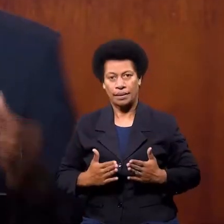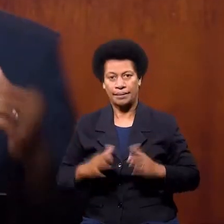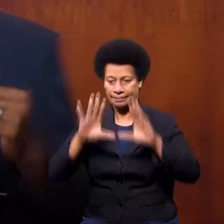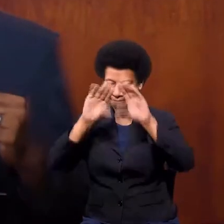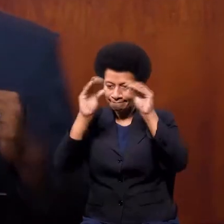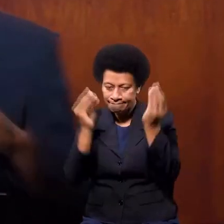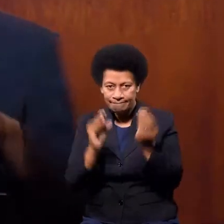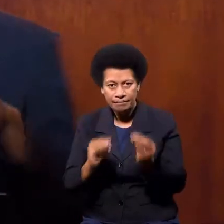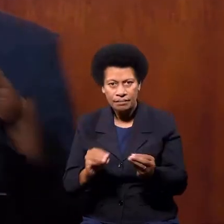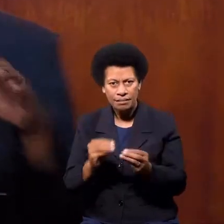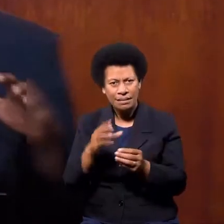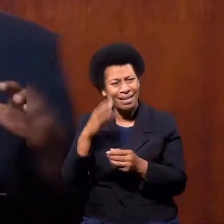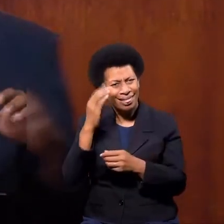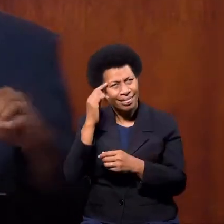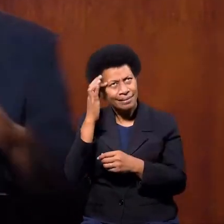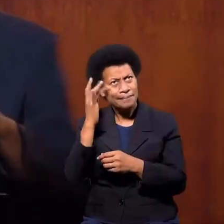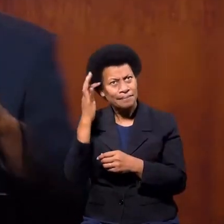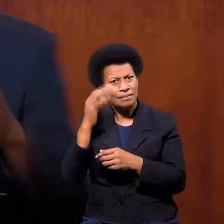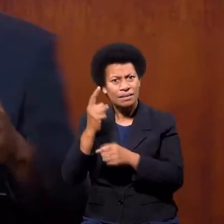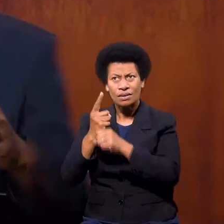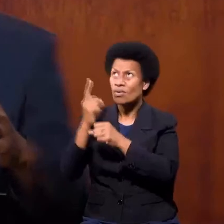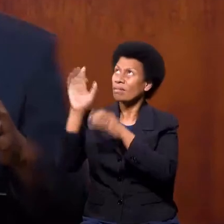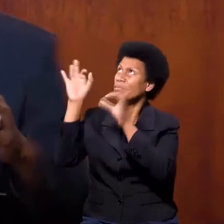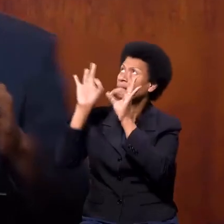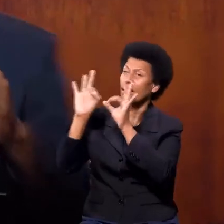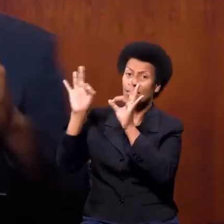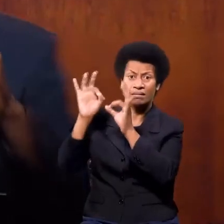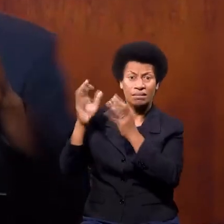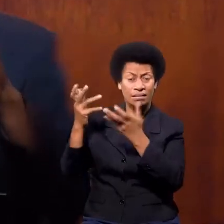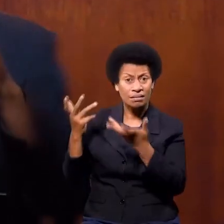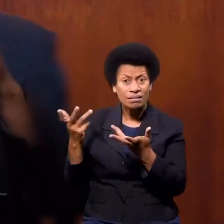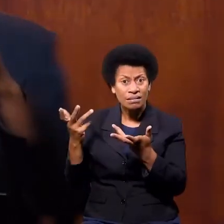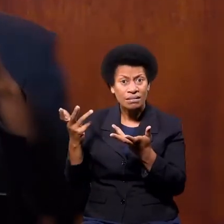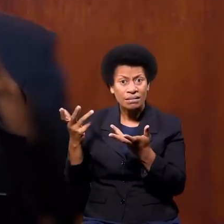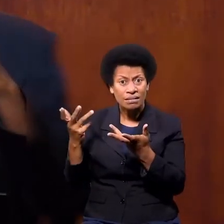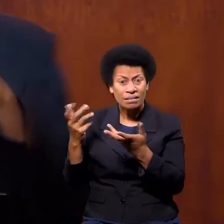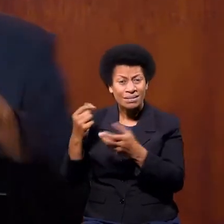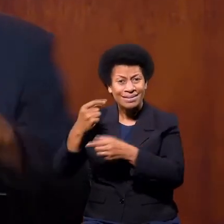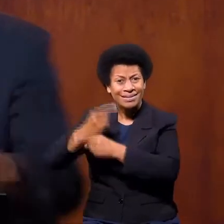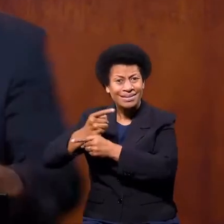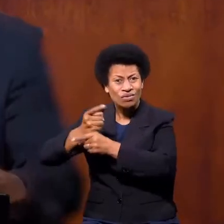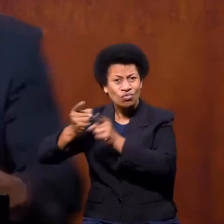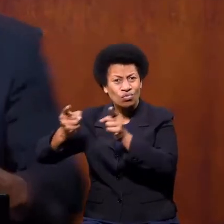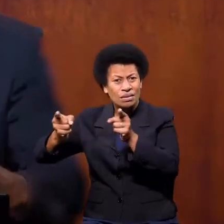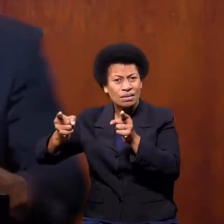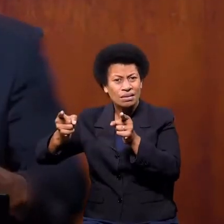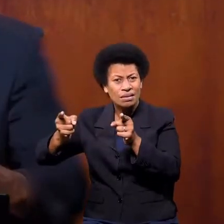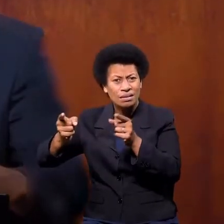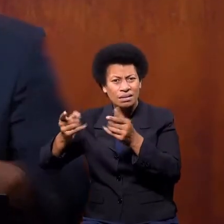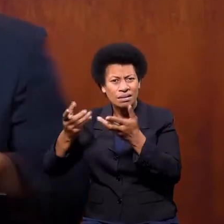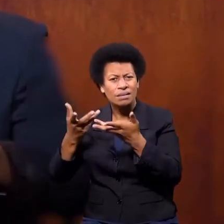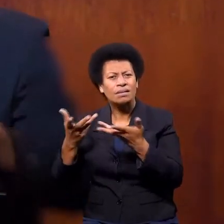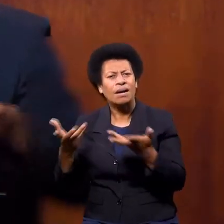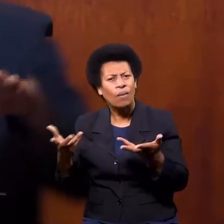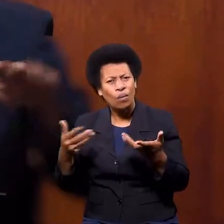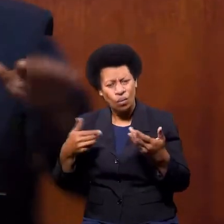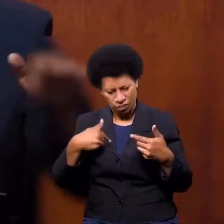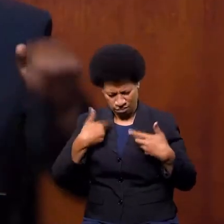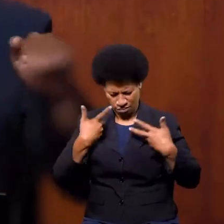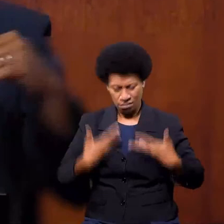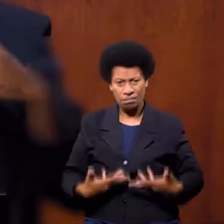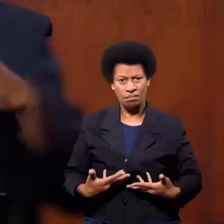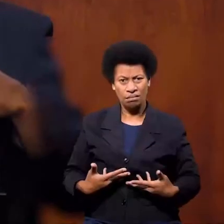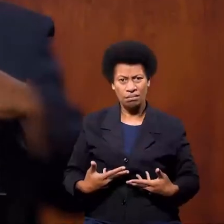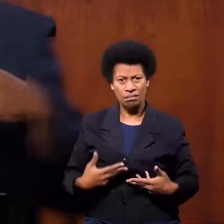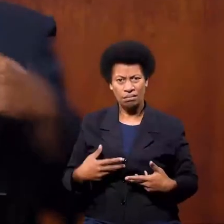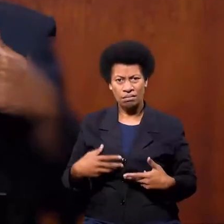Well, think of it. Without God, without the Creator, without the genesis of everything, there would be nothing